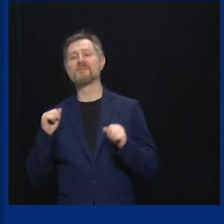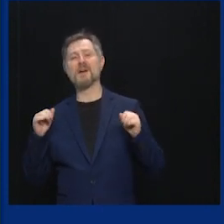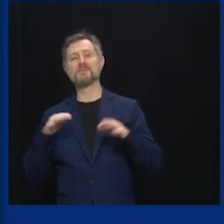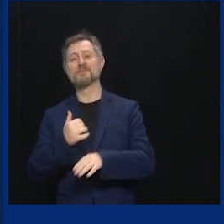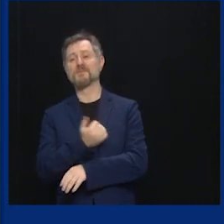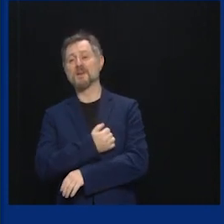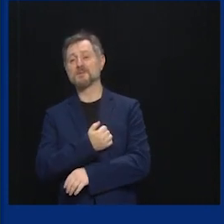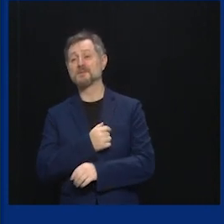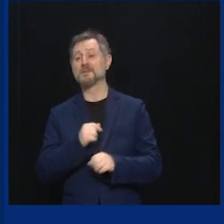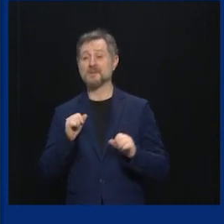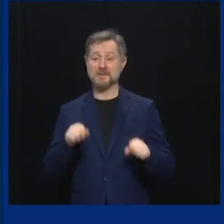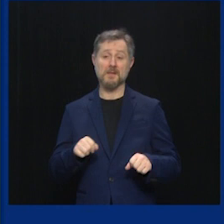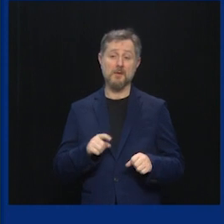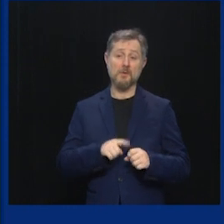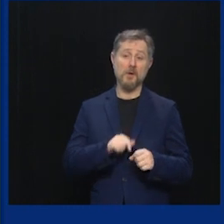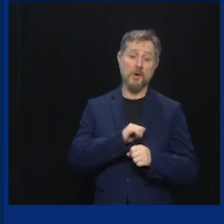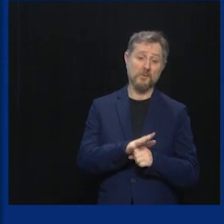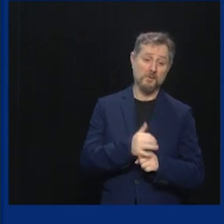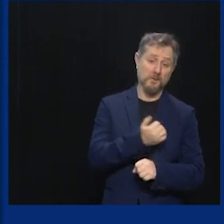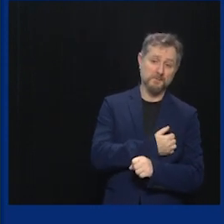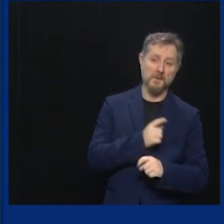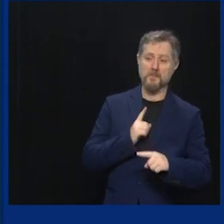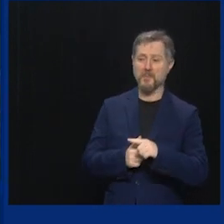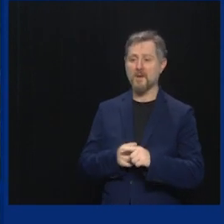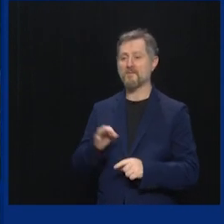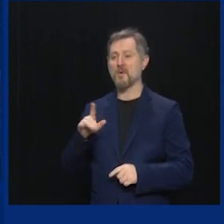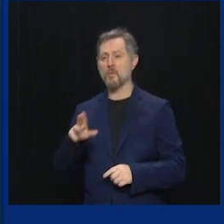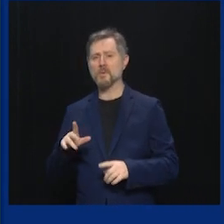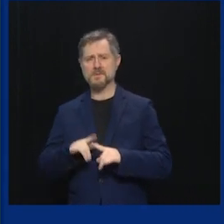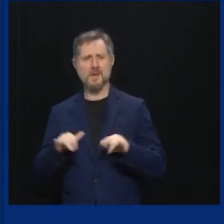make it easier on everybody. Let's be ready for both.